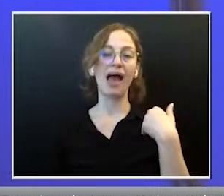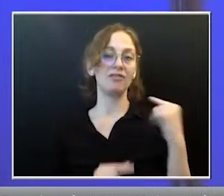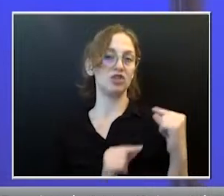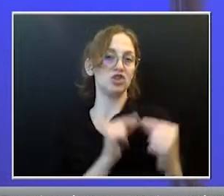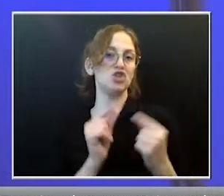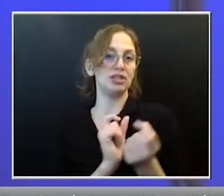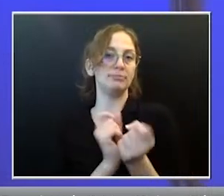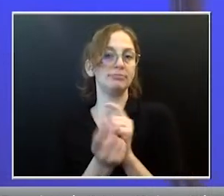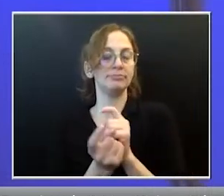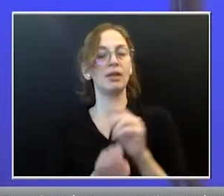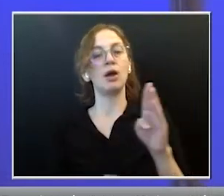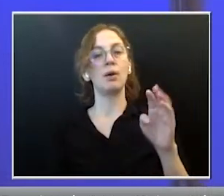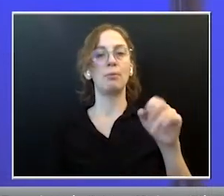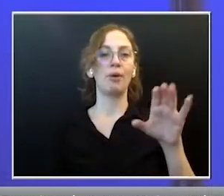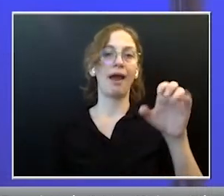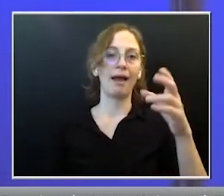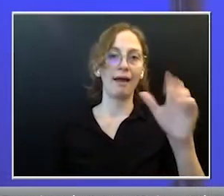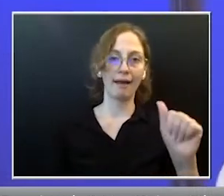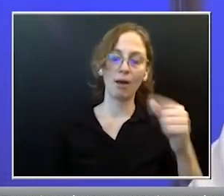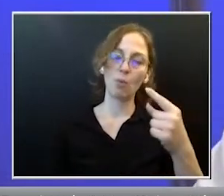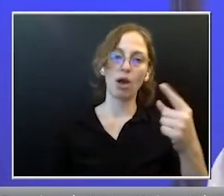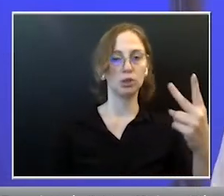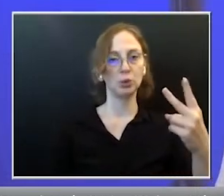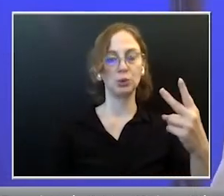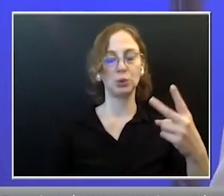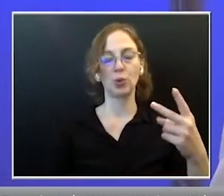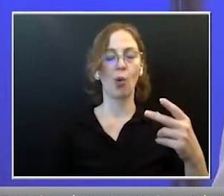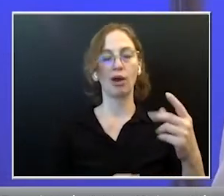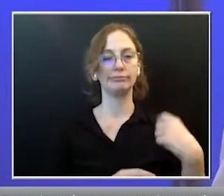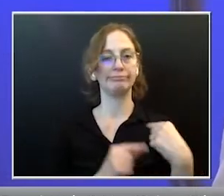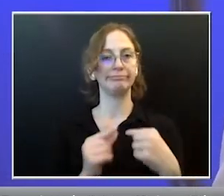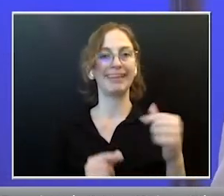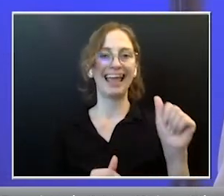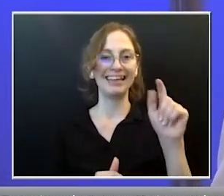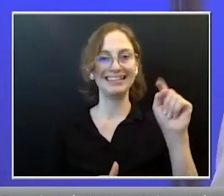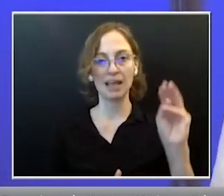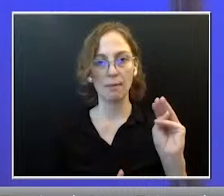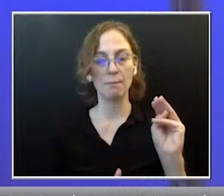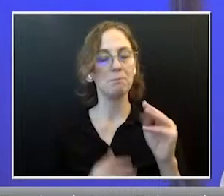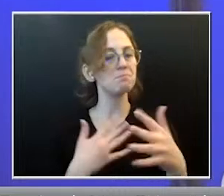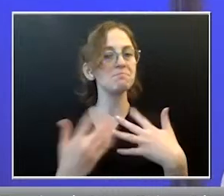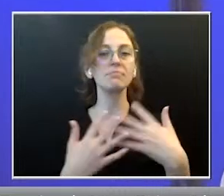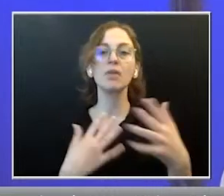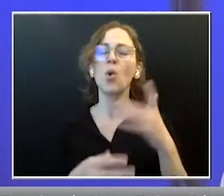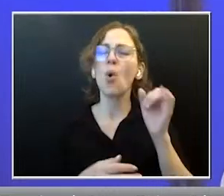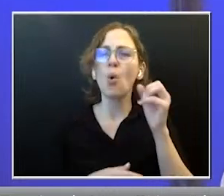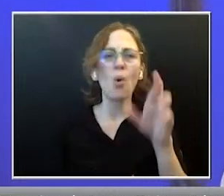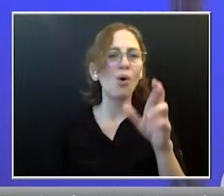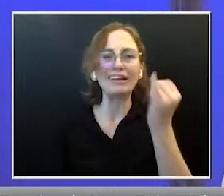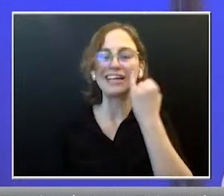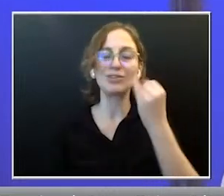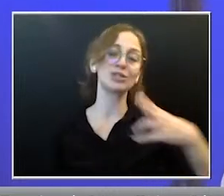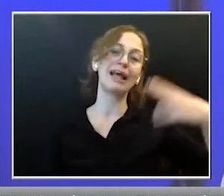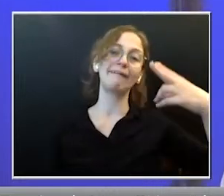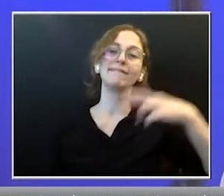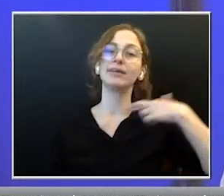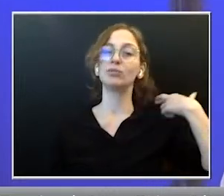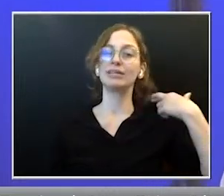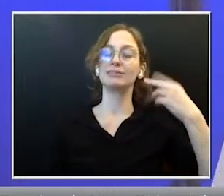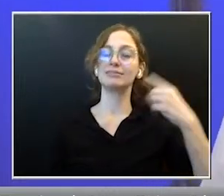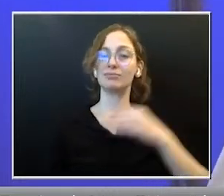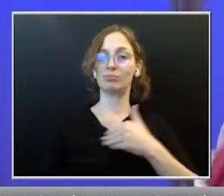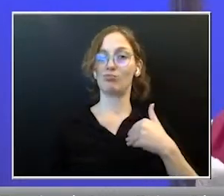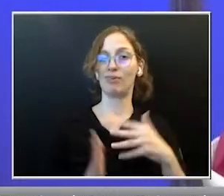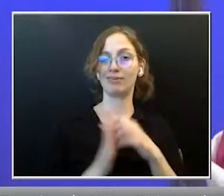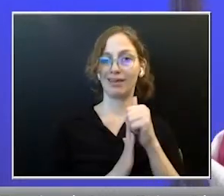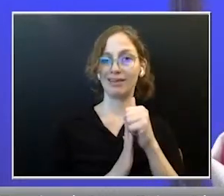or ATM carrier like she is, or just at increased risk for breast cancer, the studies really show that